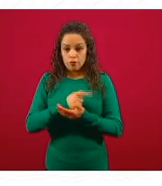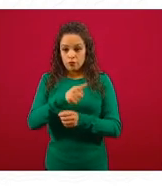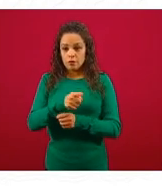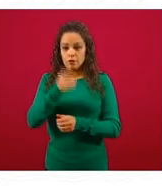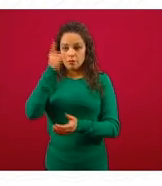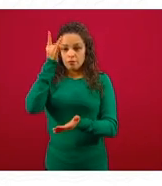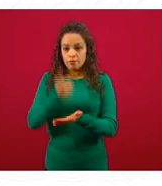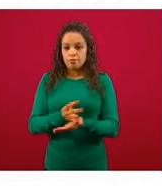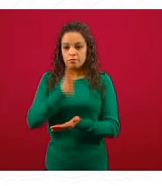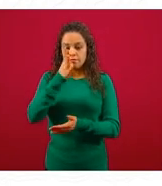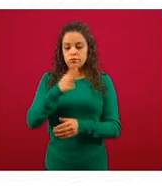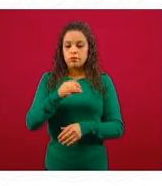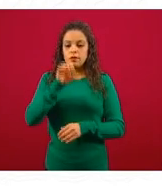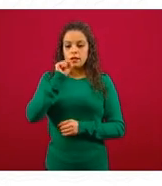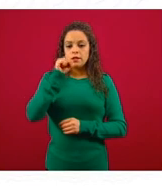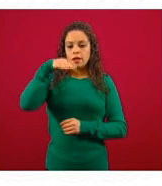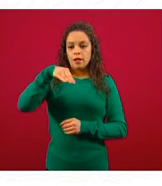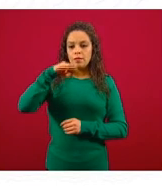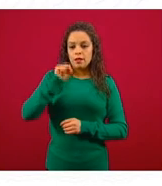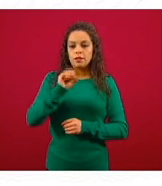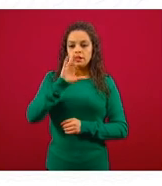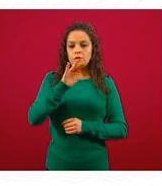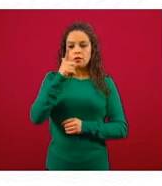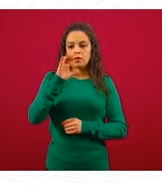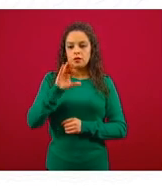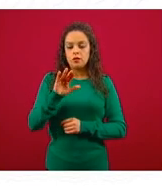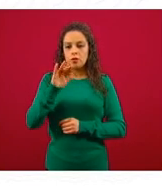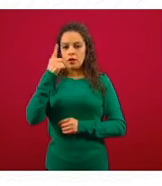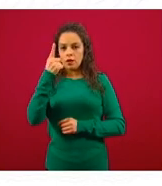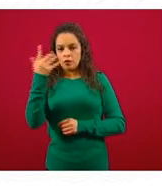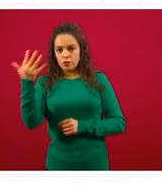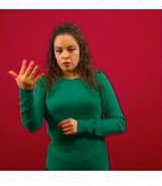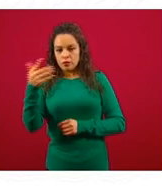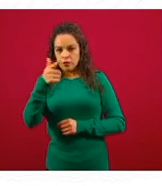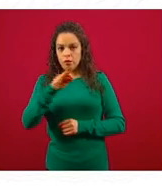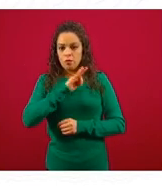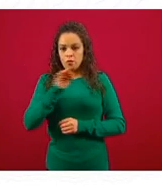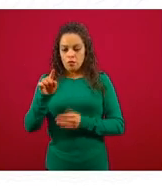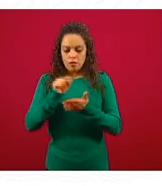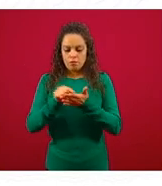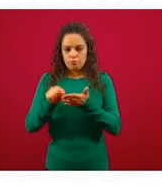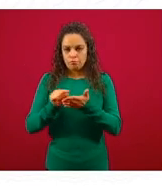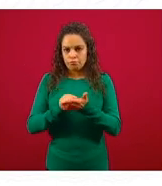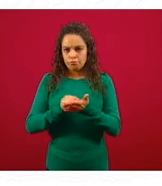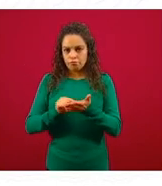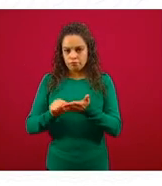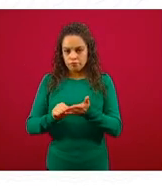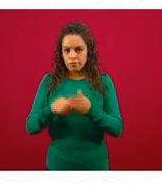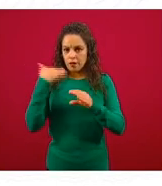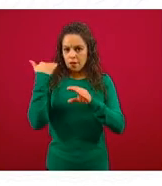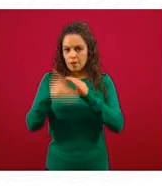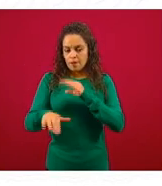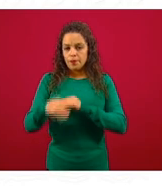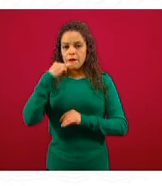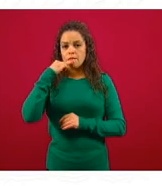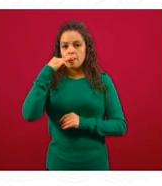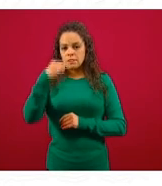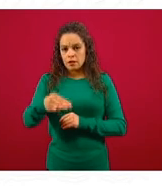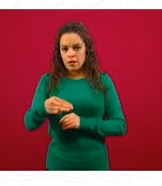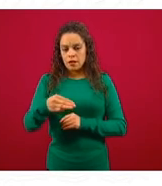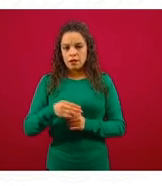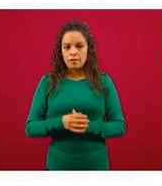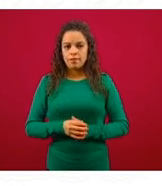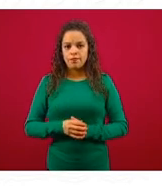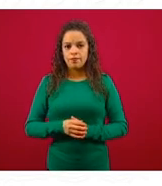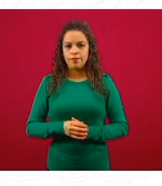SMS here 51515 que pueden that you ustedes can send a message to marcar en 51515. su You can send mensaje a de text teléfono, message, ponen la